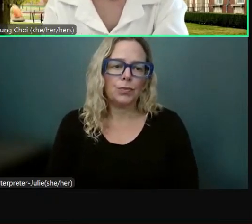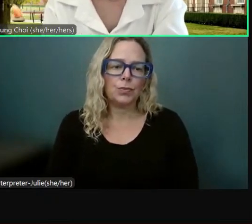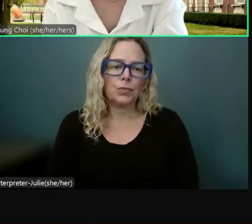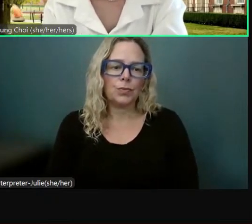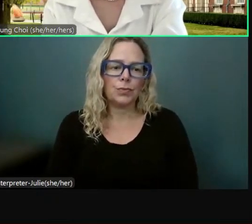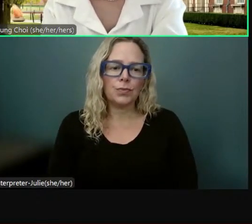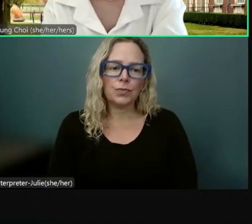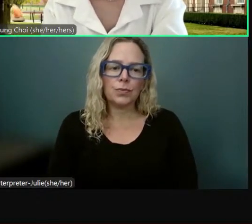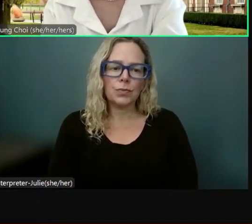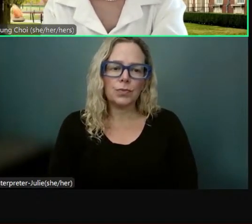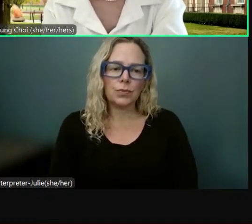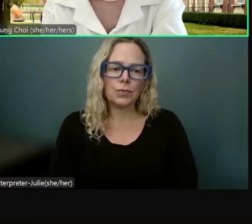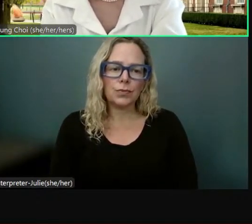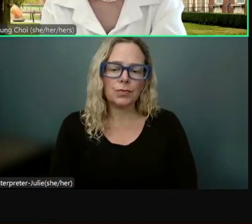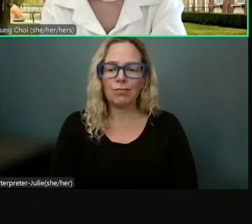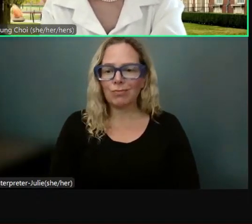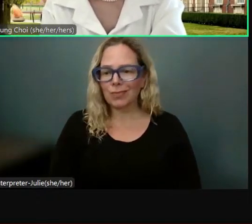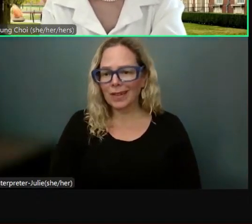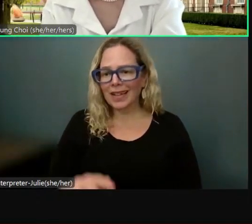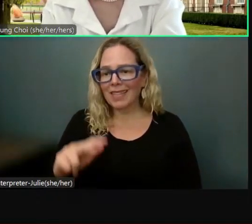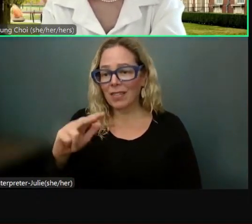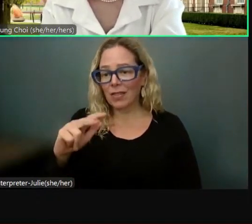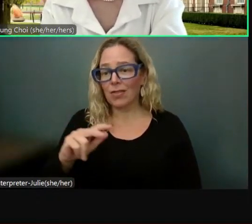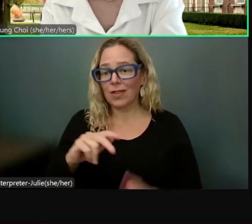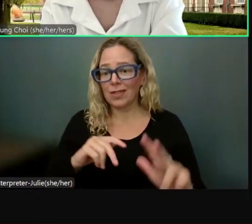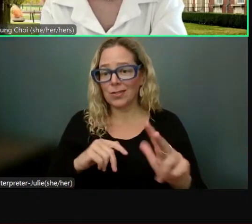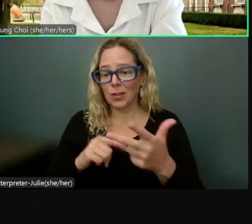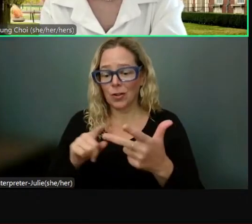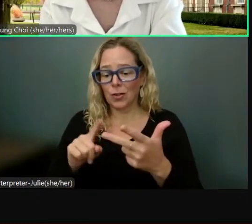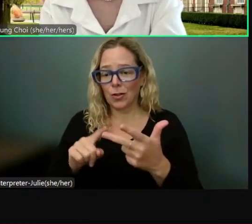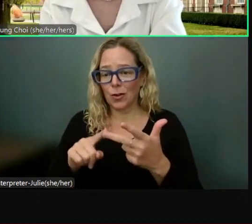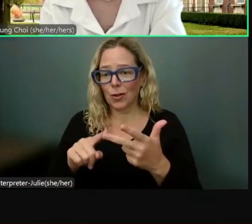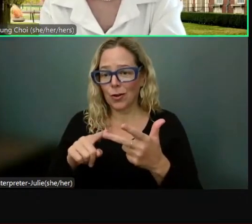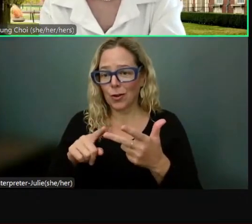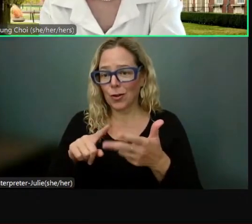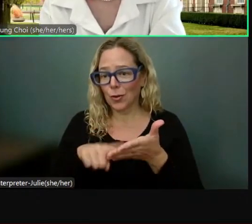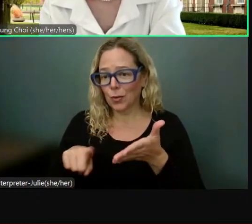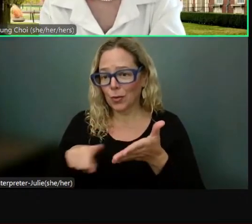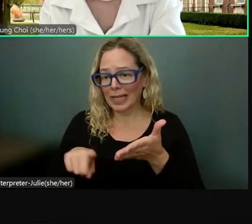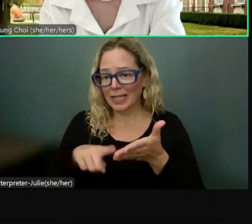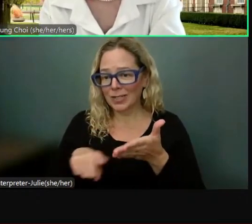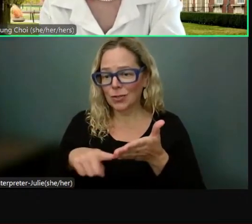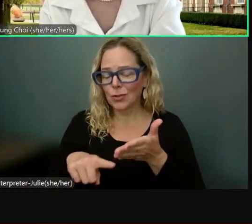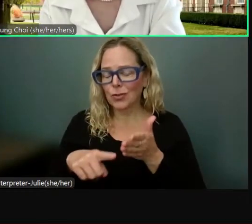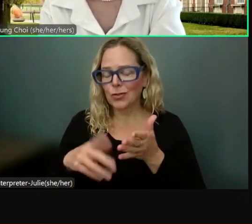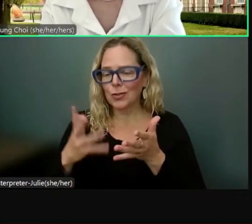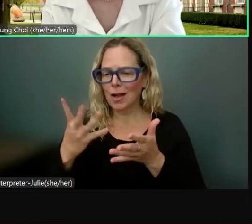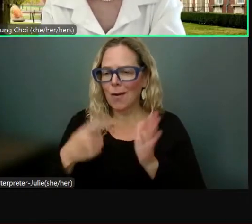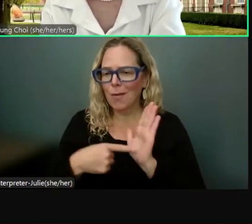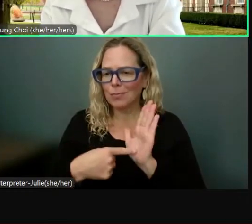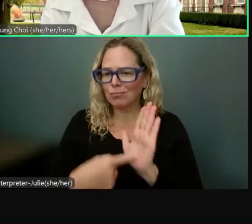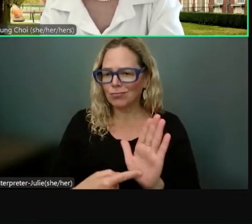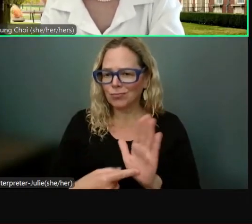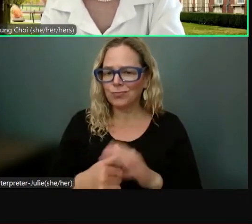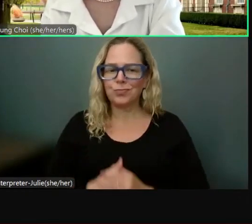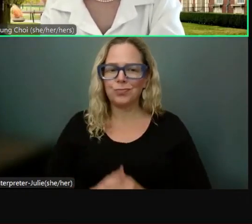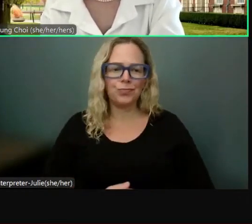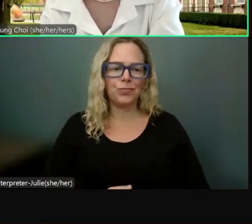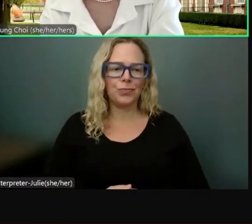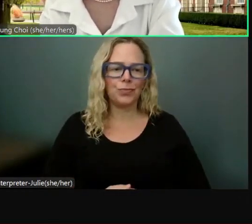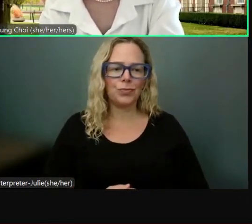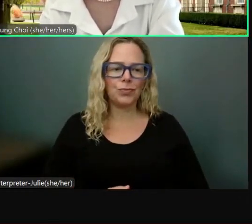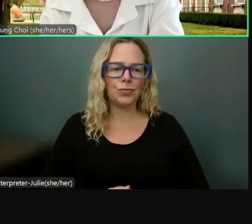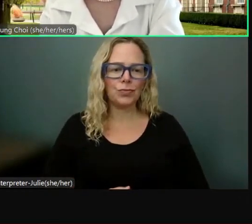The third research example that we conducted, I want to share, involves the use